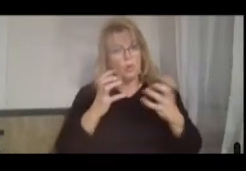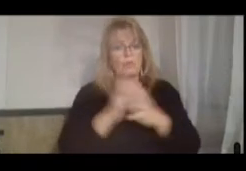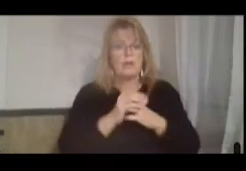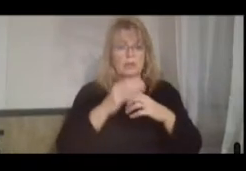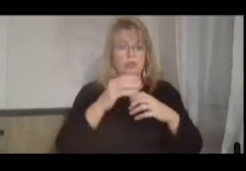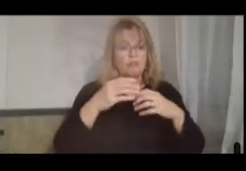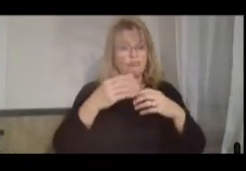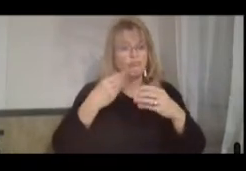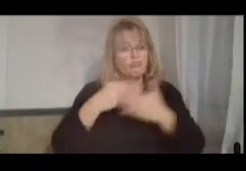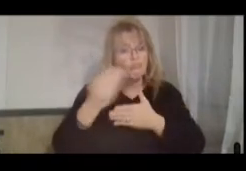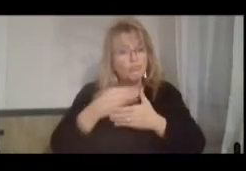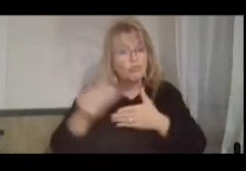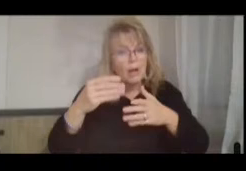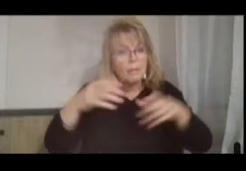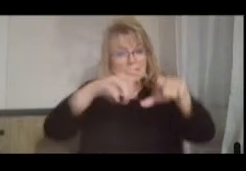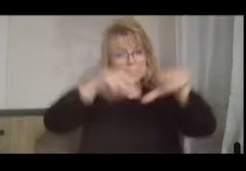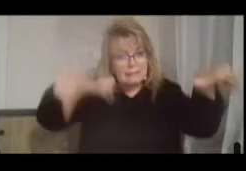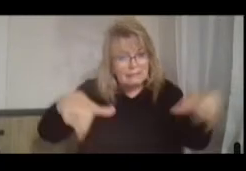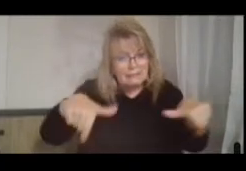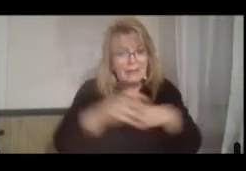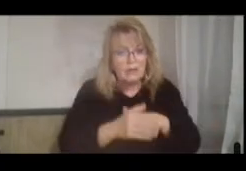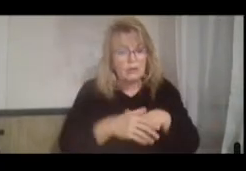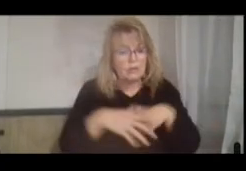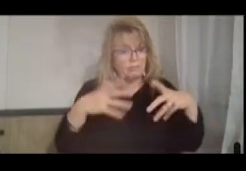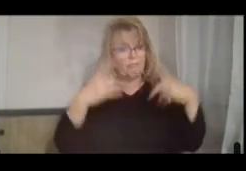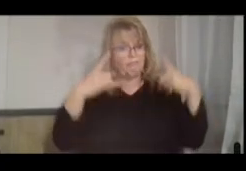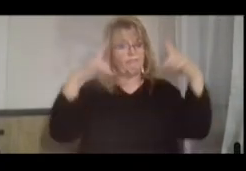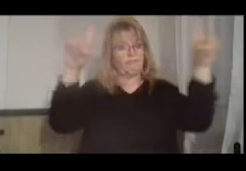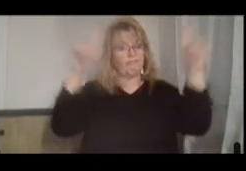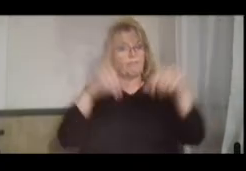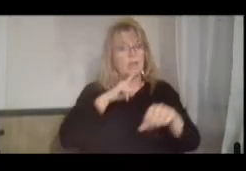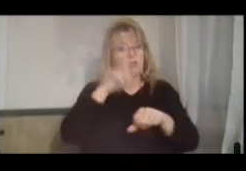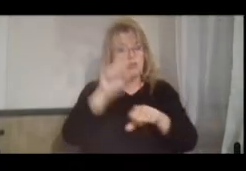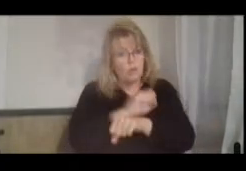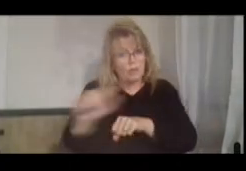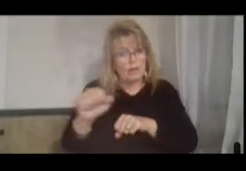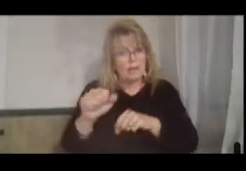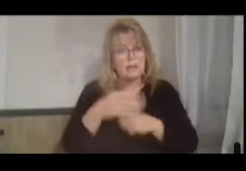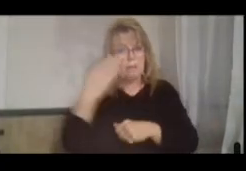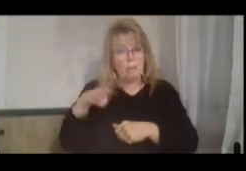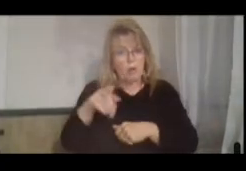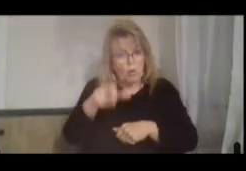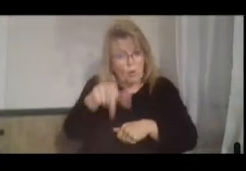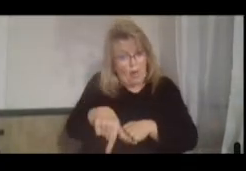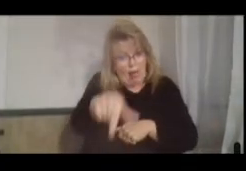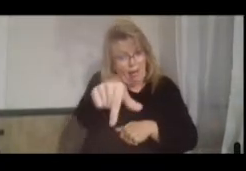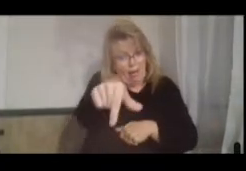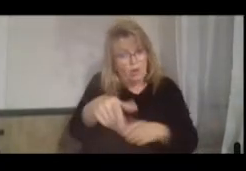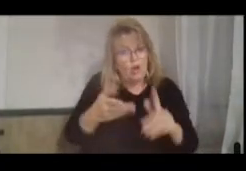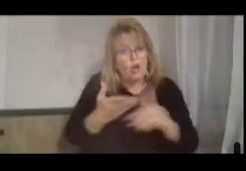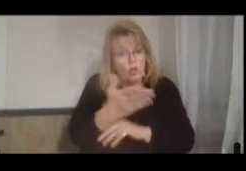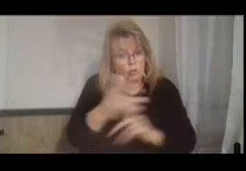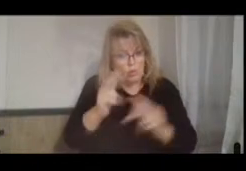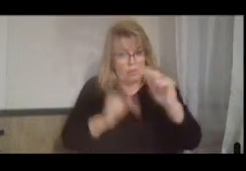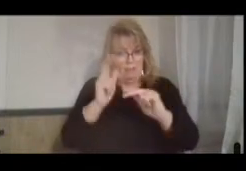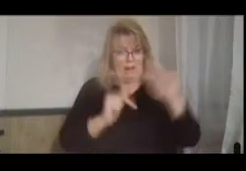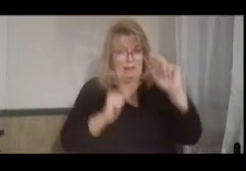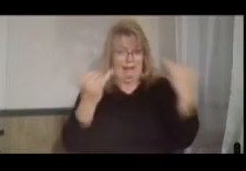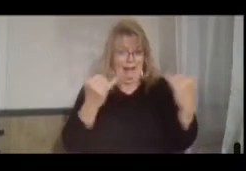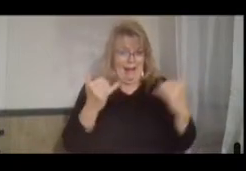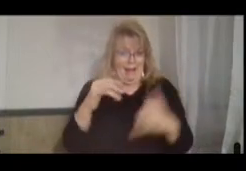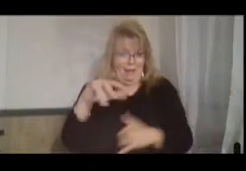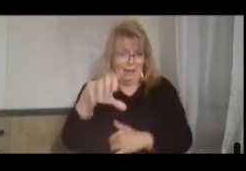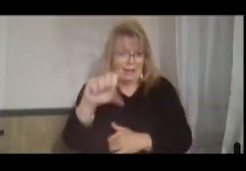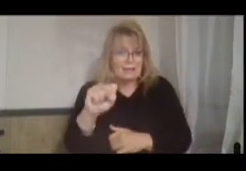think it's a great amenity to the property next door. It is true that this blue alleyway, it does go through our building at this point. And so in this